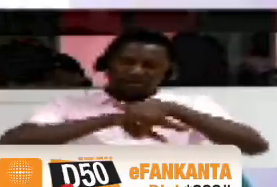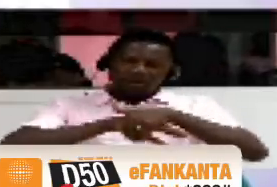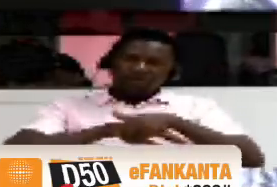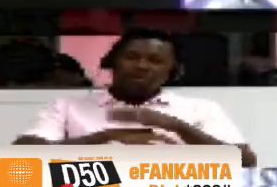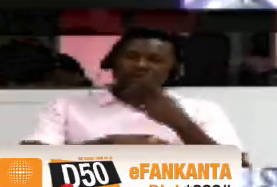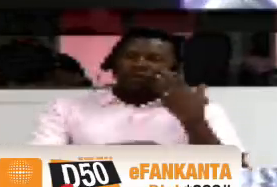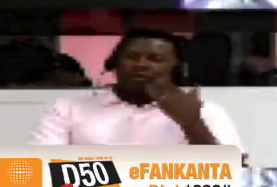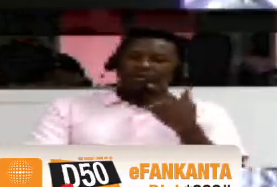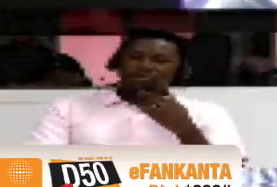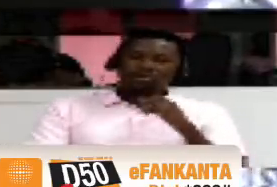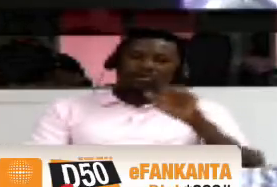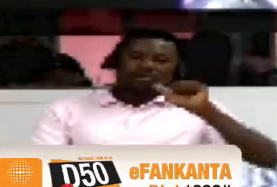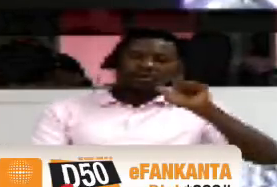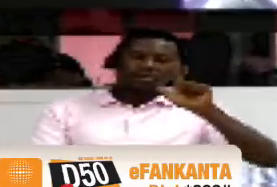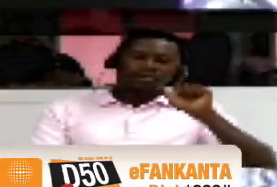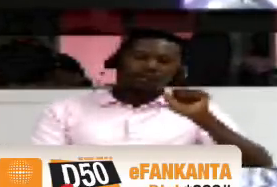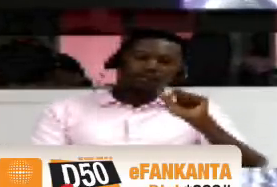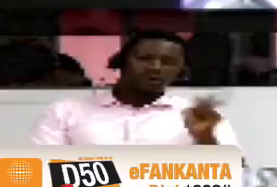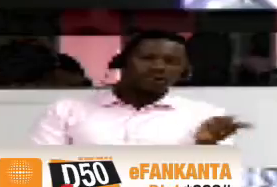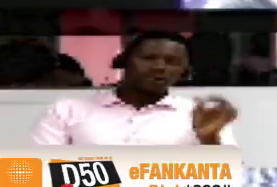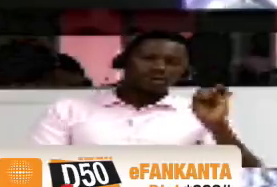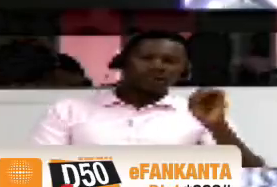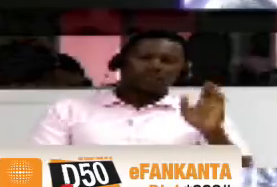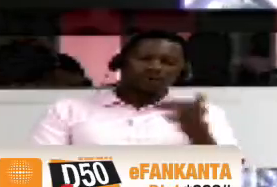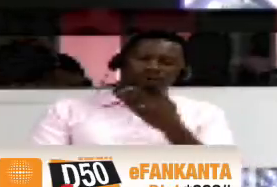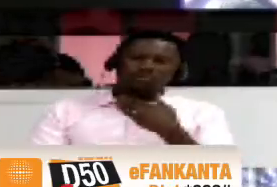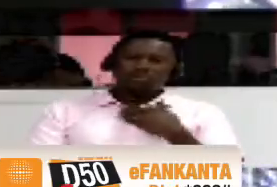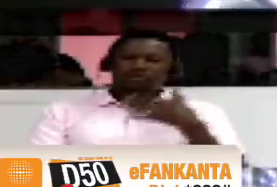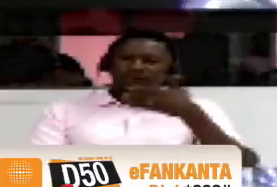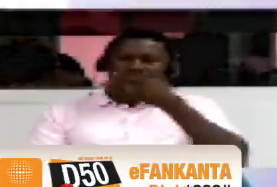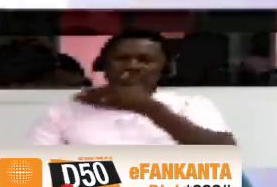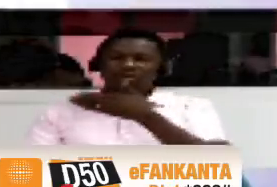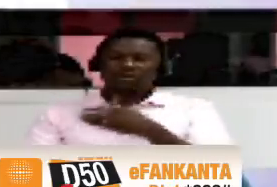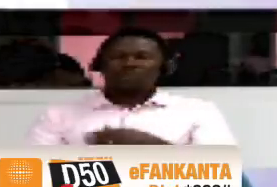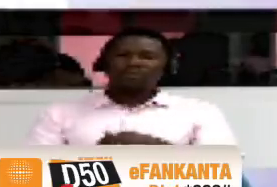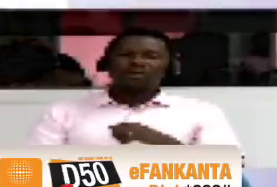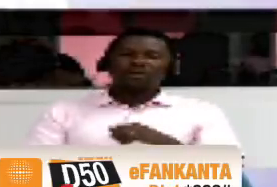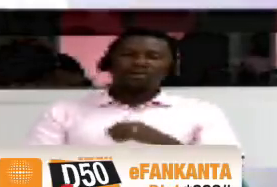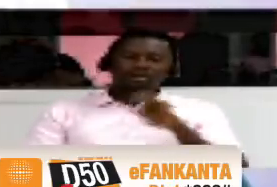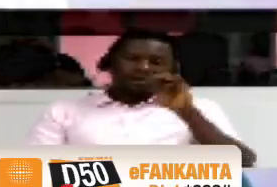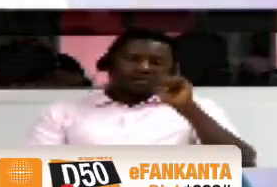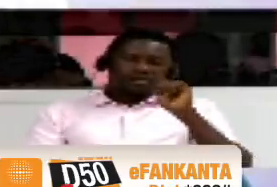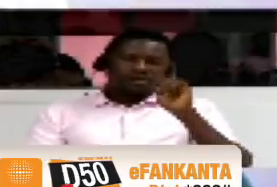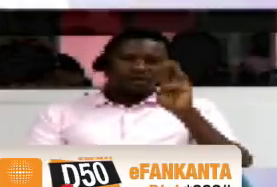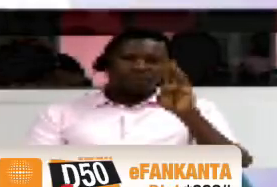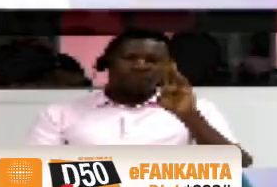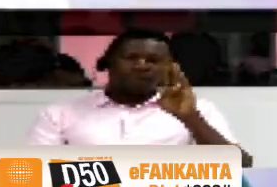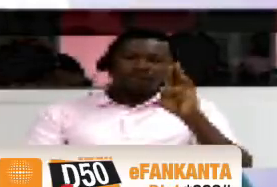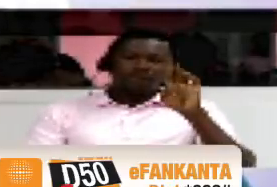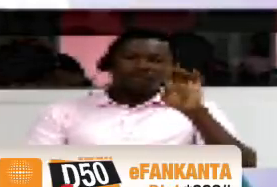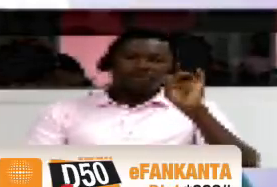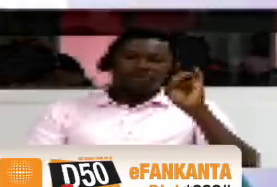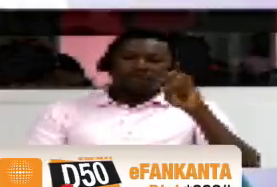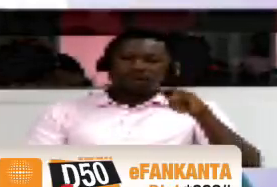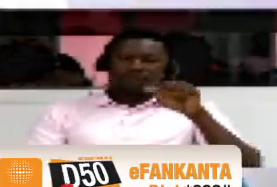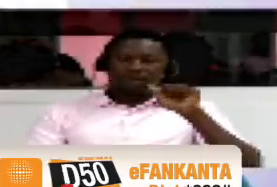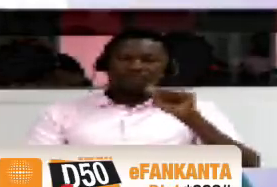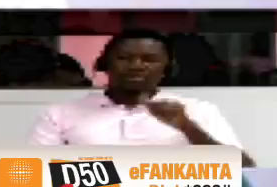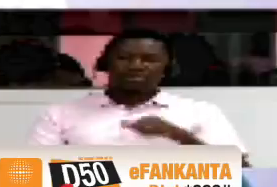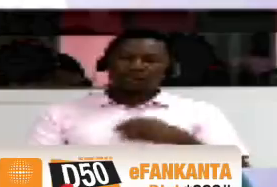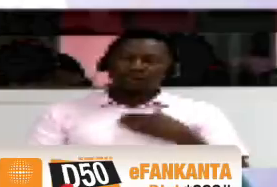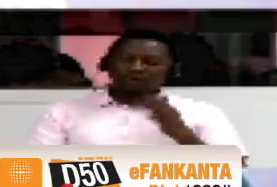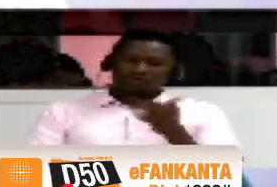went to visit Mr. Ibrahima Barry? So Alhaji went to Ibrahima's house in the late evening,